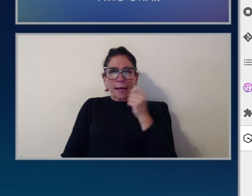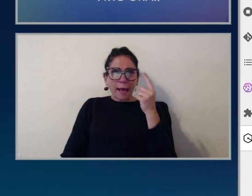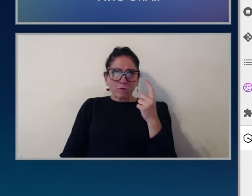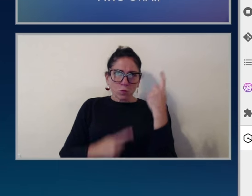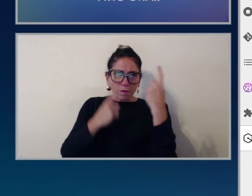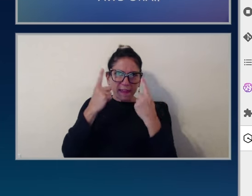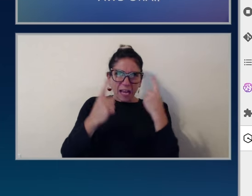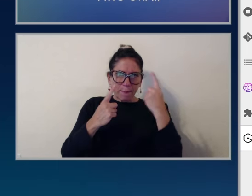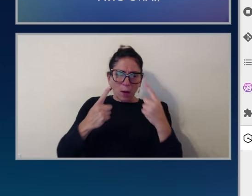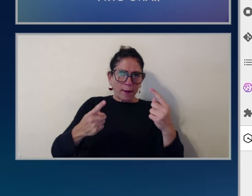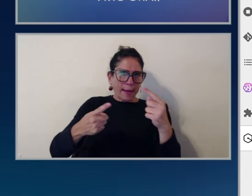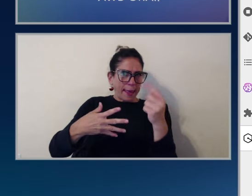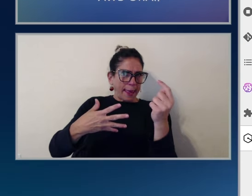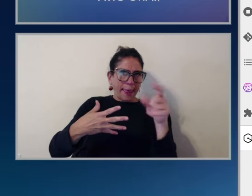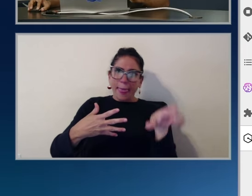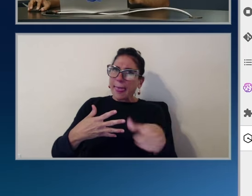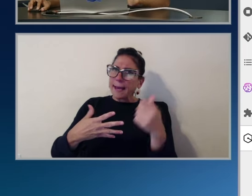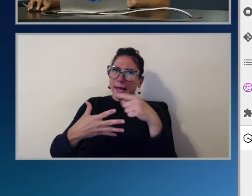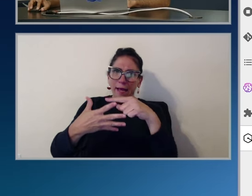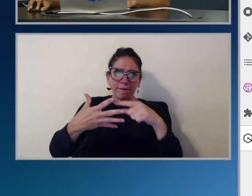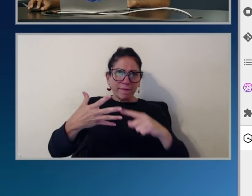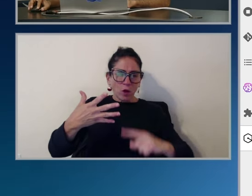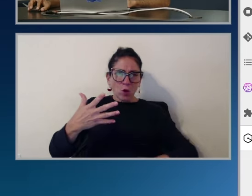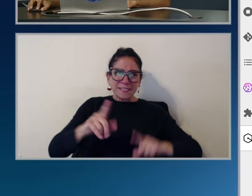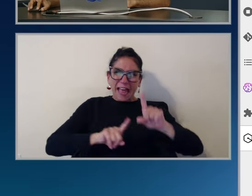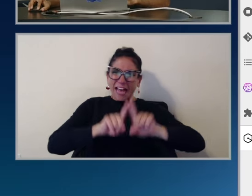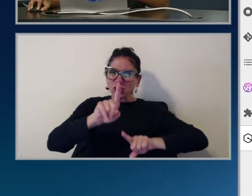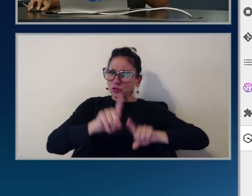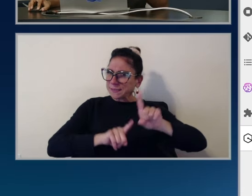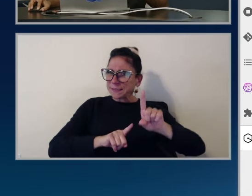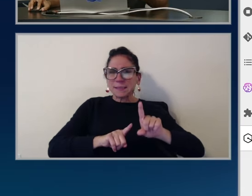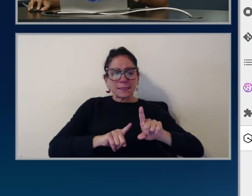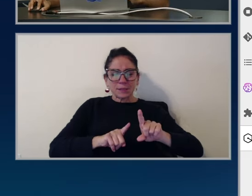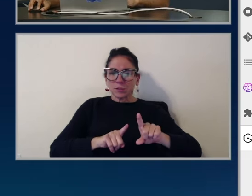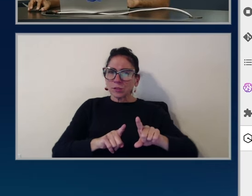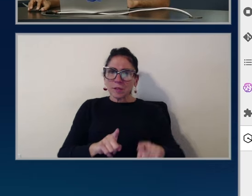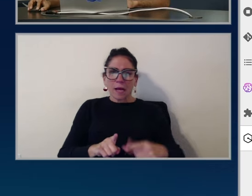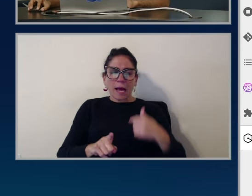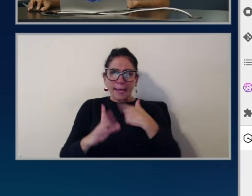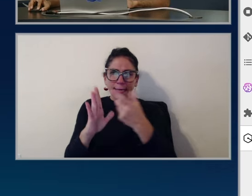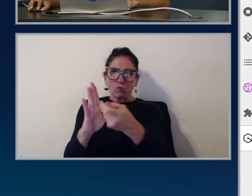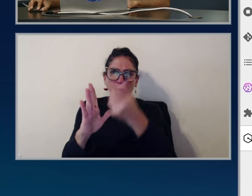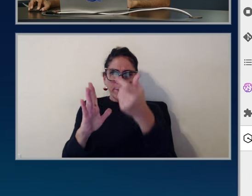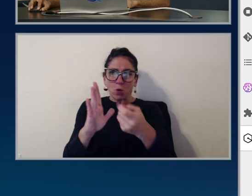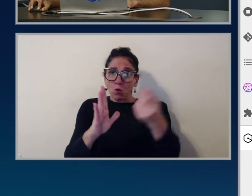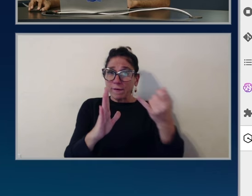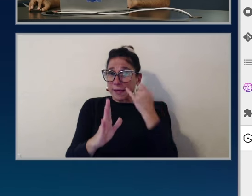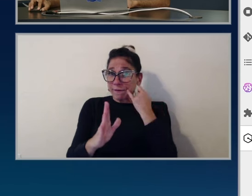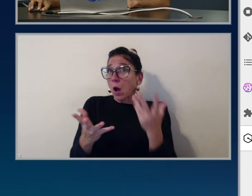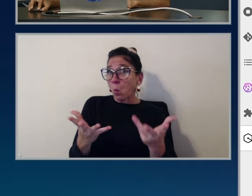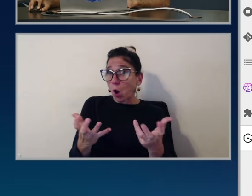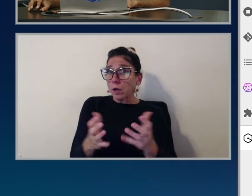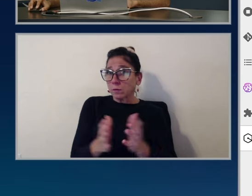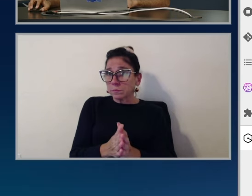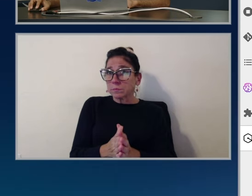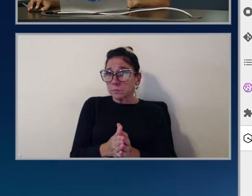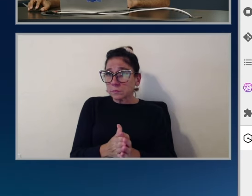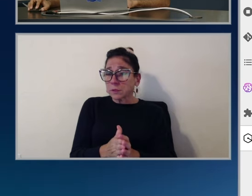these aspects. It just gave me, and then I can choose to remove some of them if I want. Right.